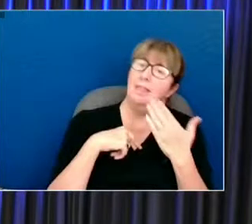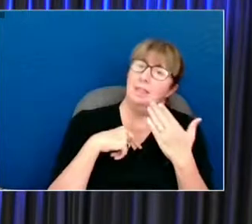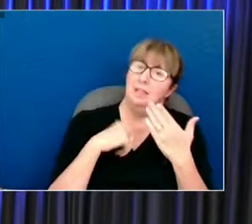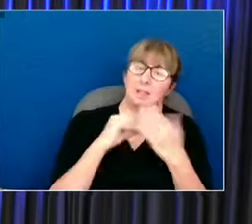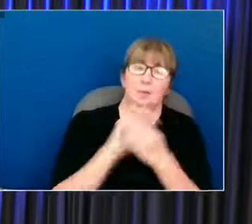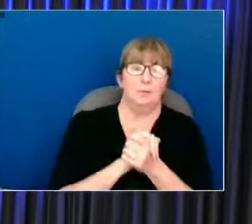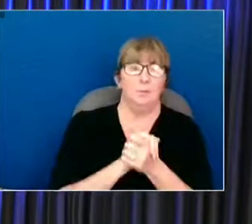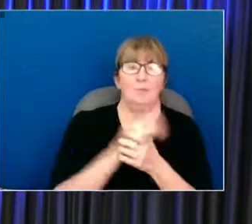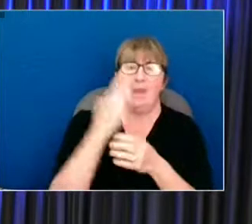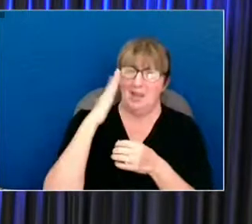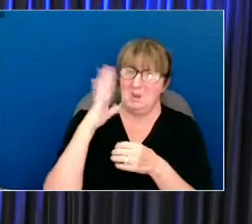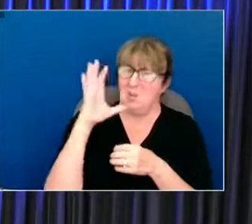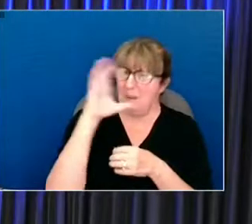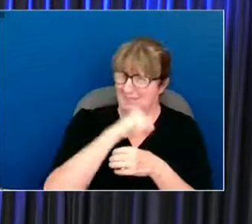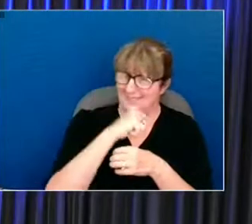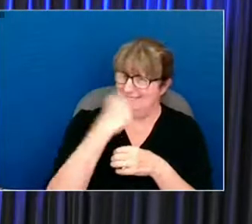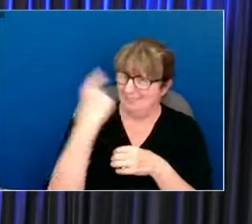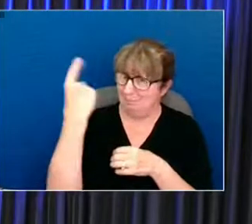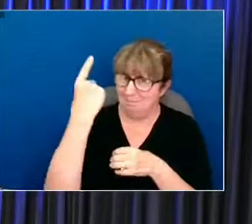it.